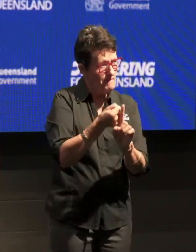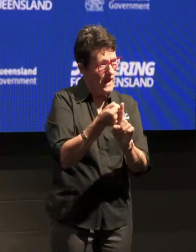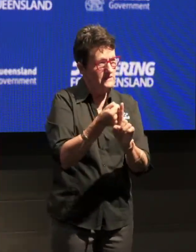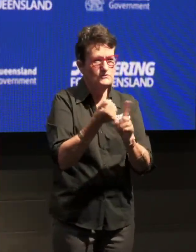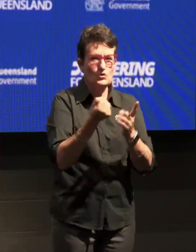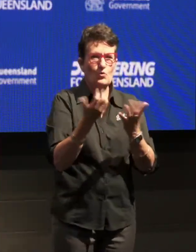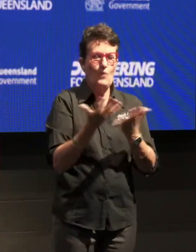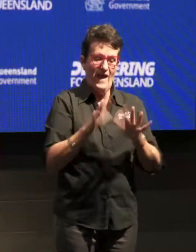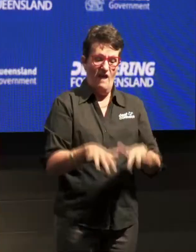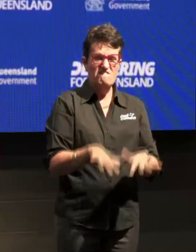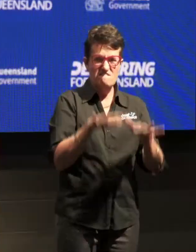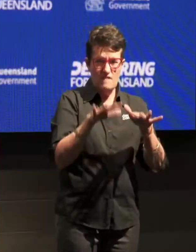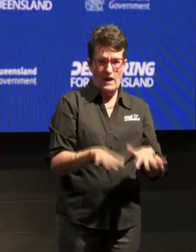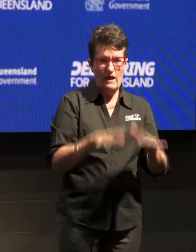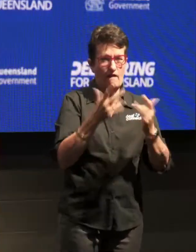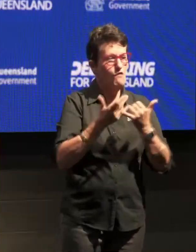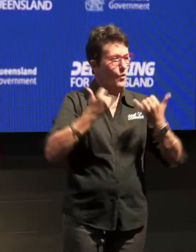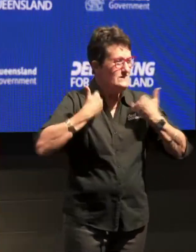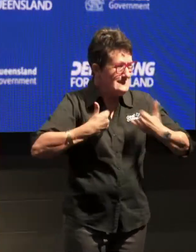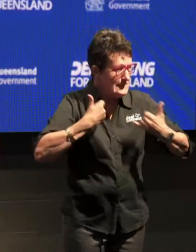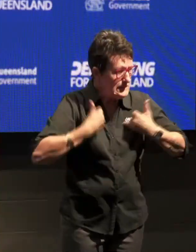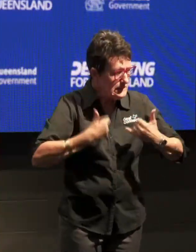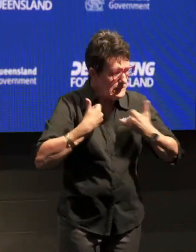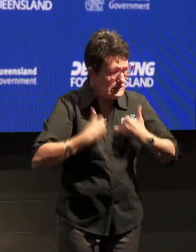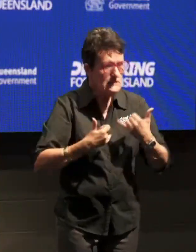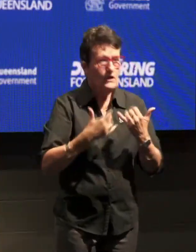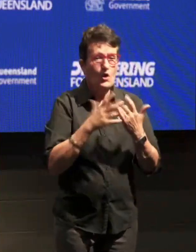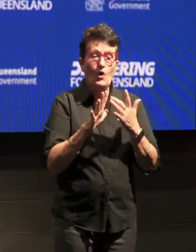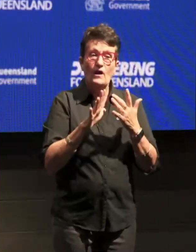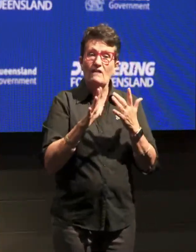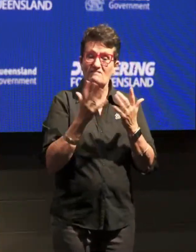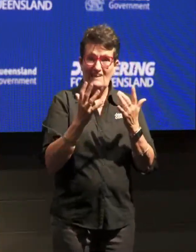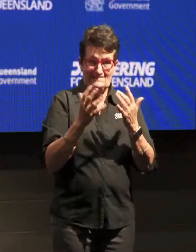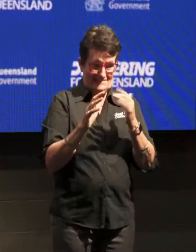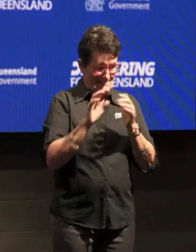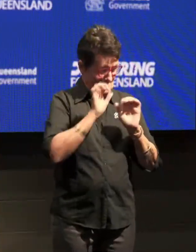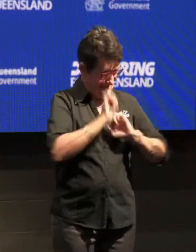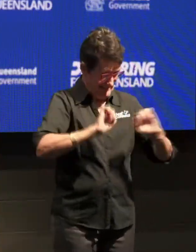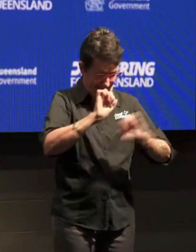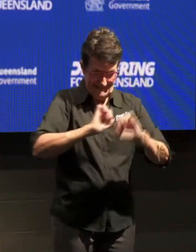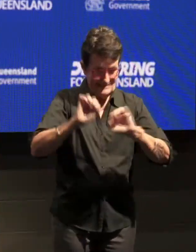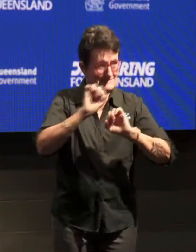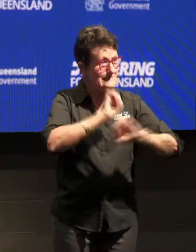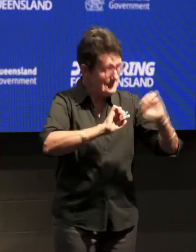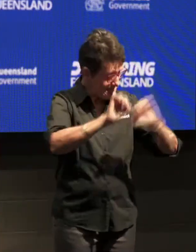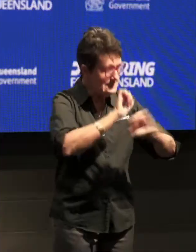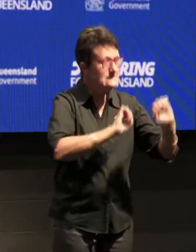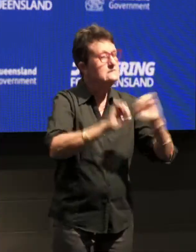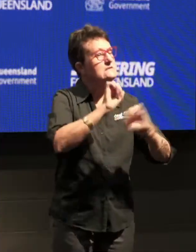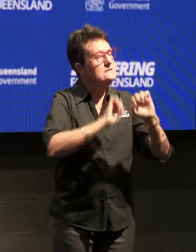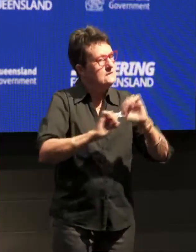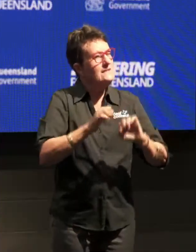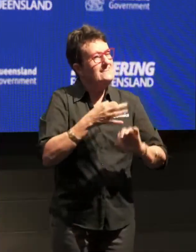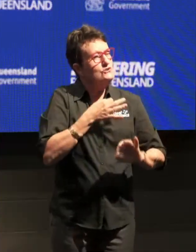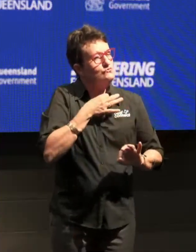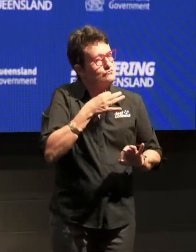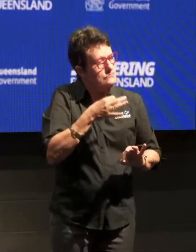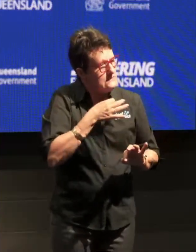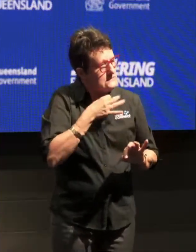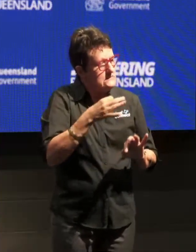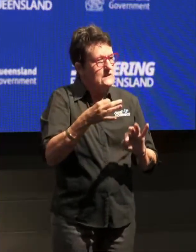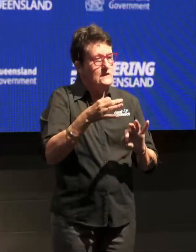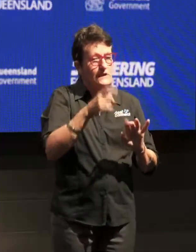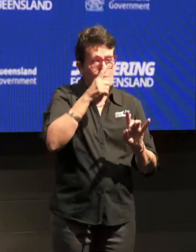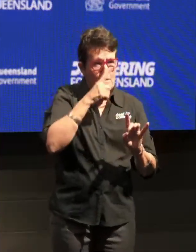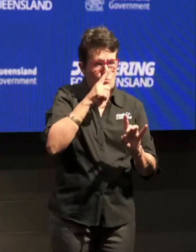around the flooding, but if there is clean-up needed, and there likely will be, it is just so important